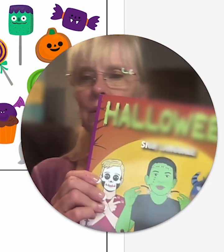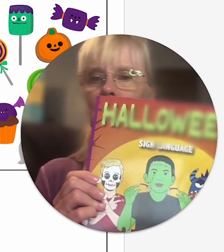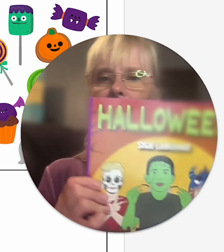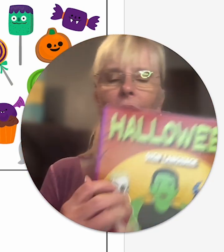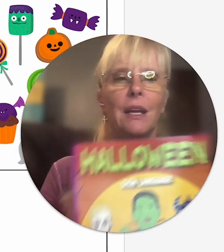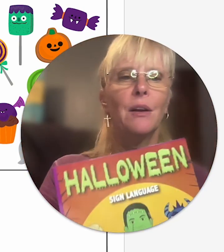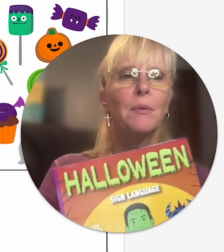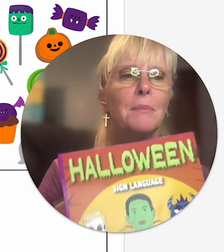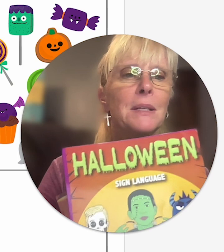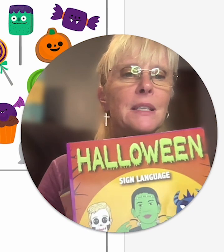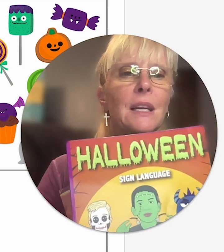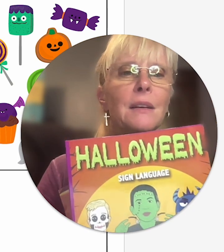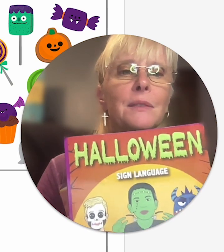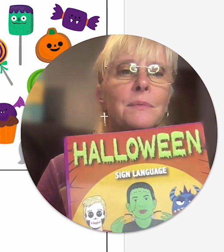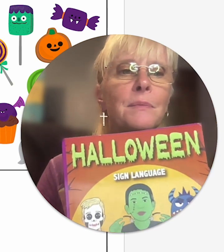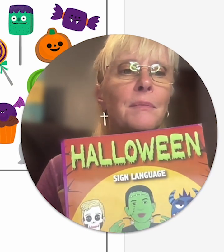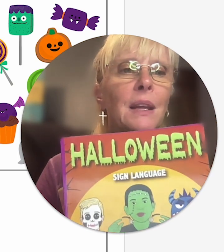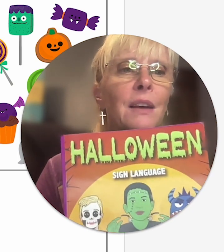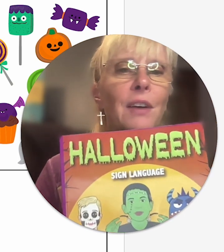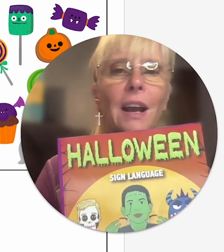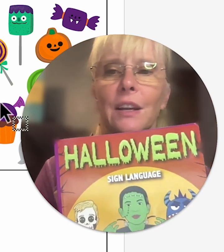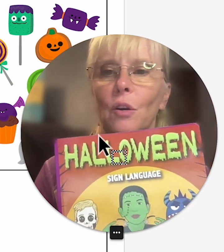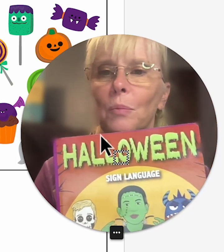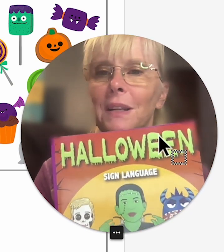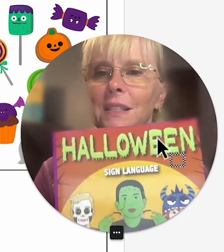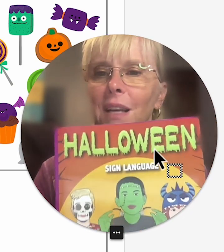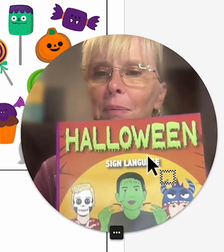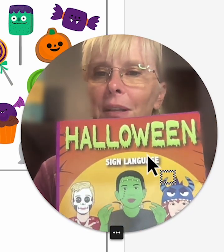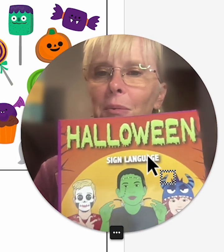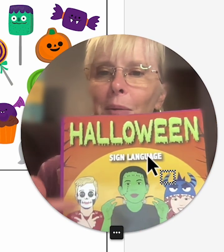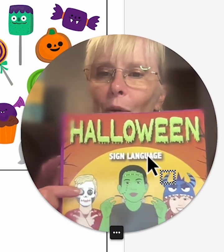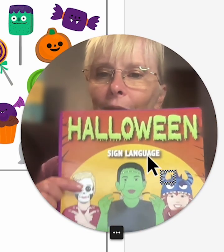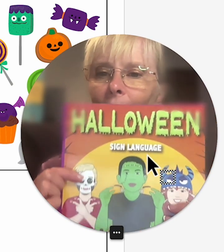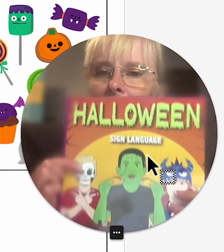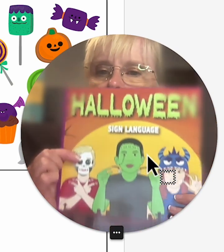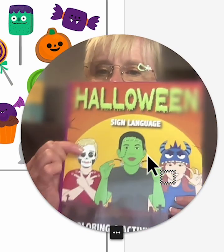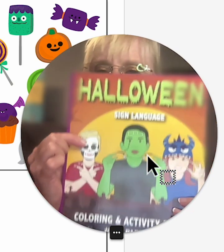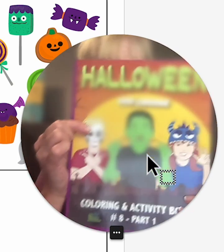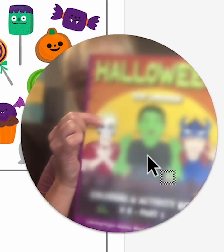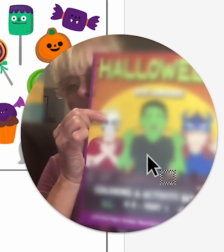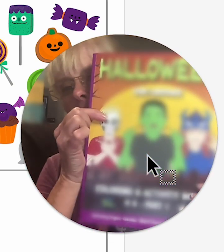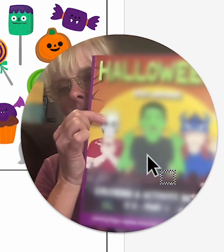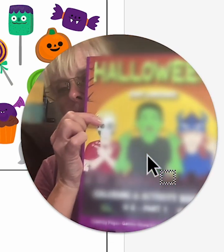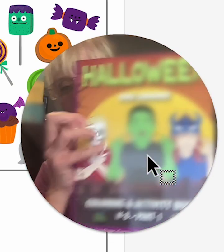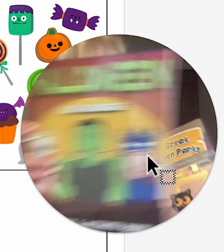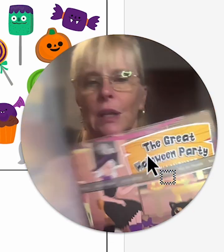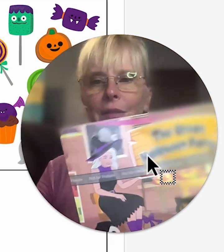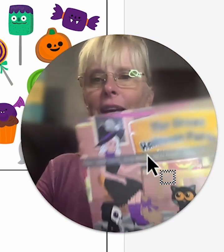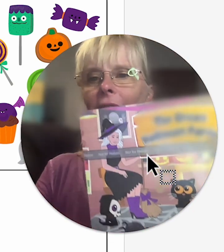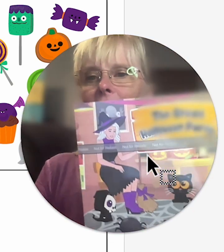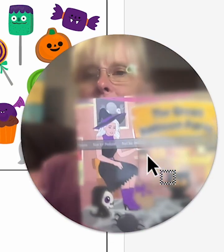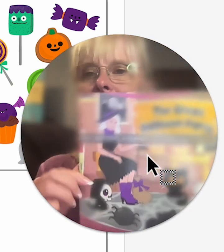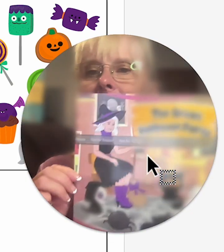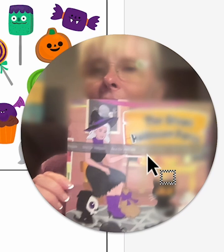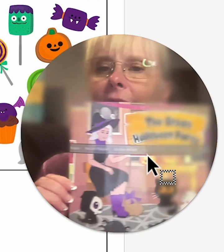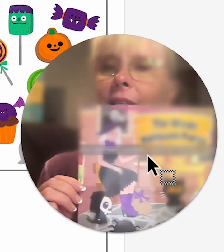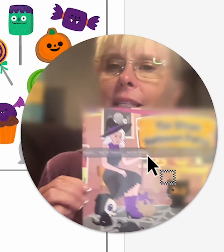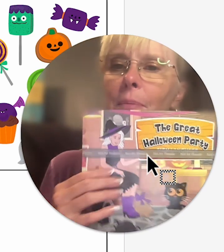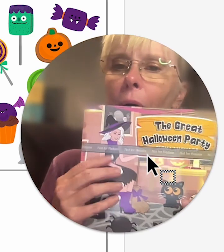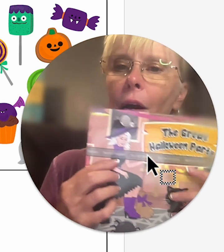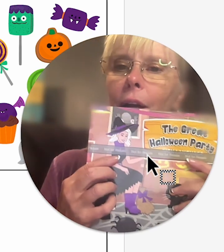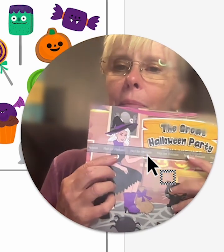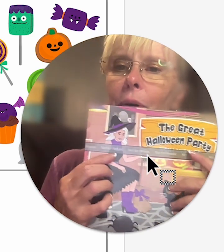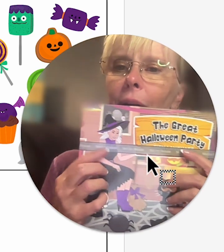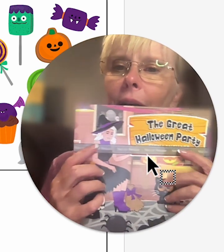it's blurry right here. Let me see if I can open this up a little bit more. There we go. Full of games, and then this